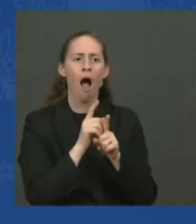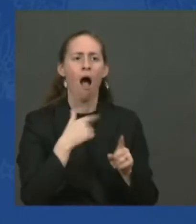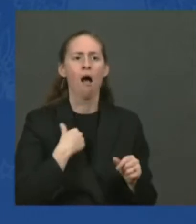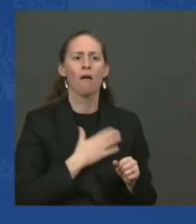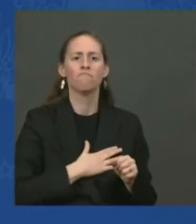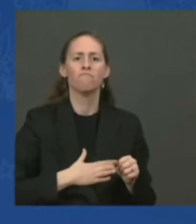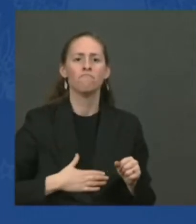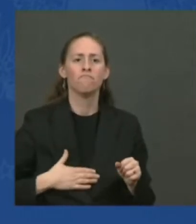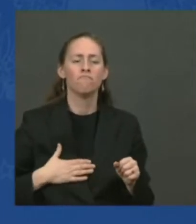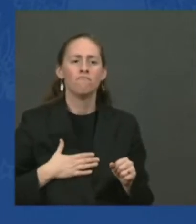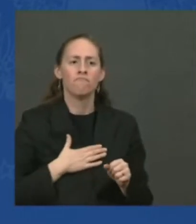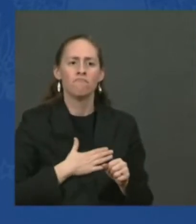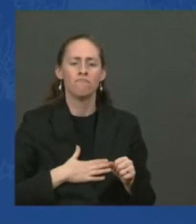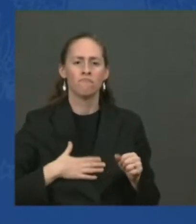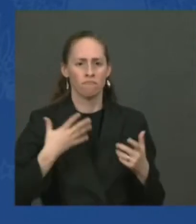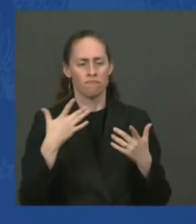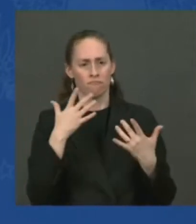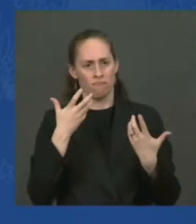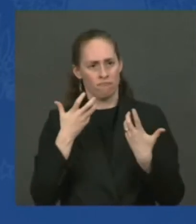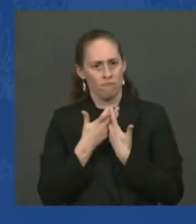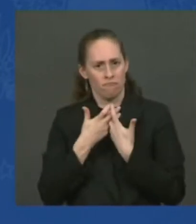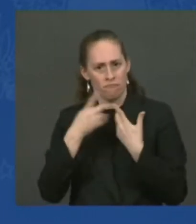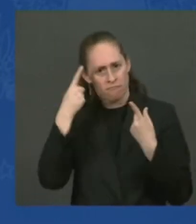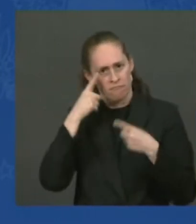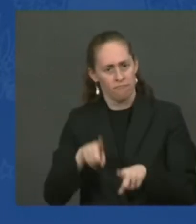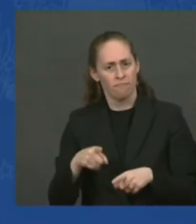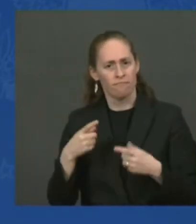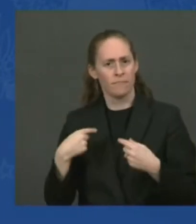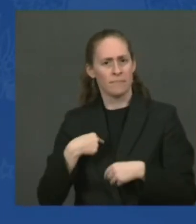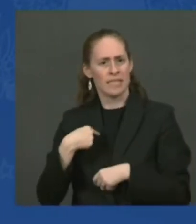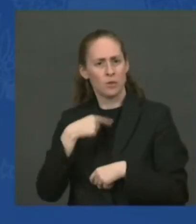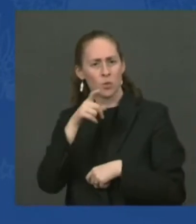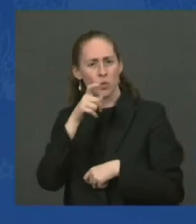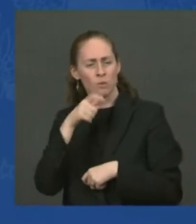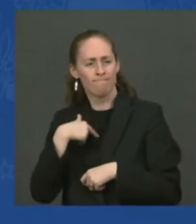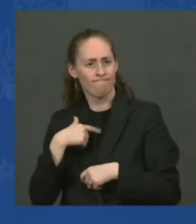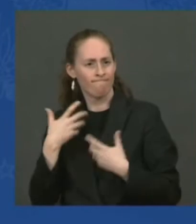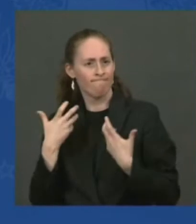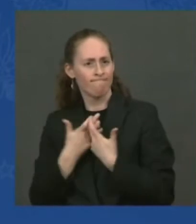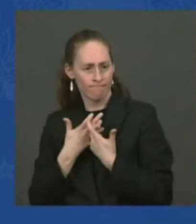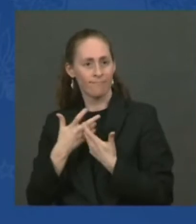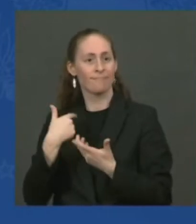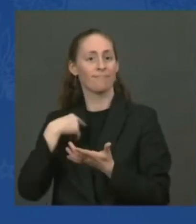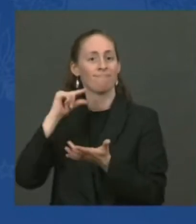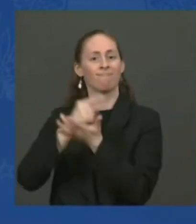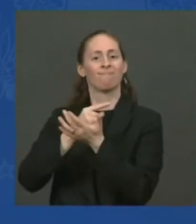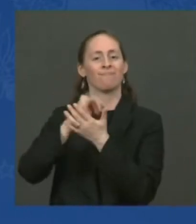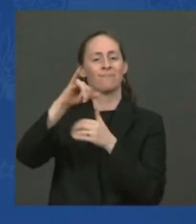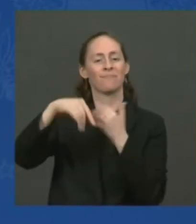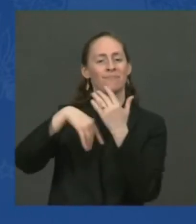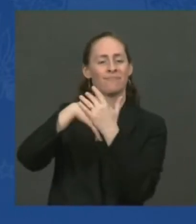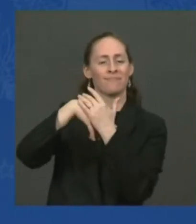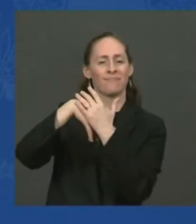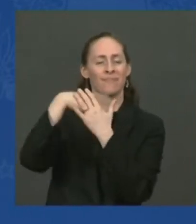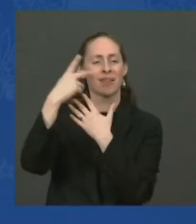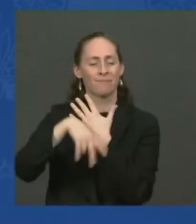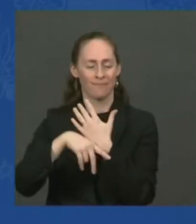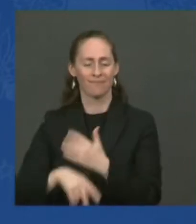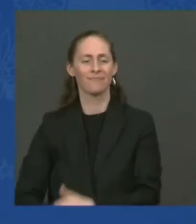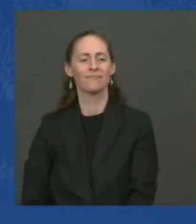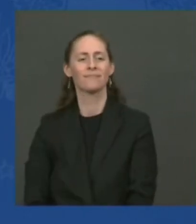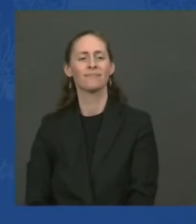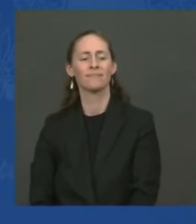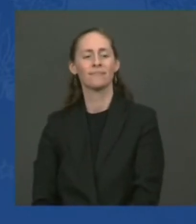trade. I graduated from my apprenticeship at an uncertain time. The Great Recession 12 years ago was more